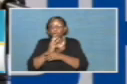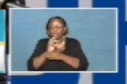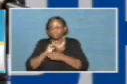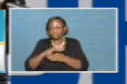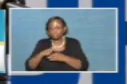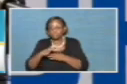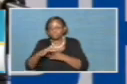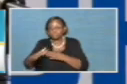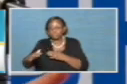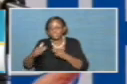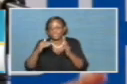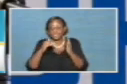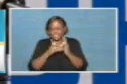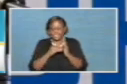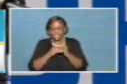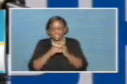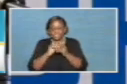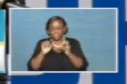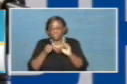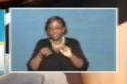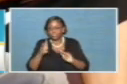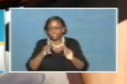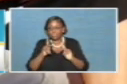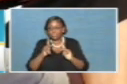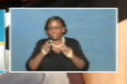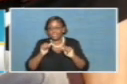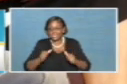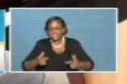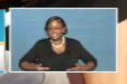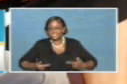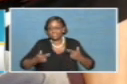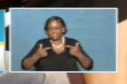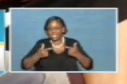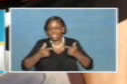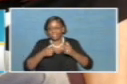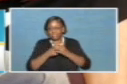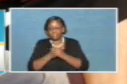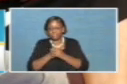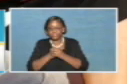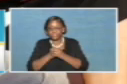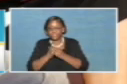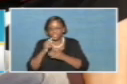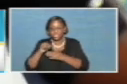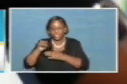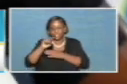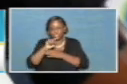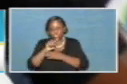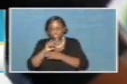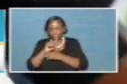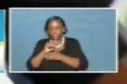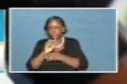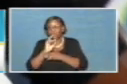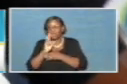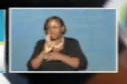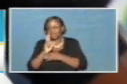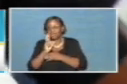again so people can survive? So you are at the very